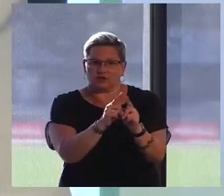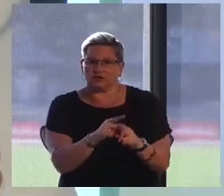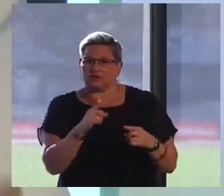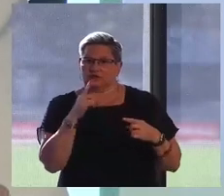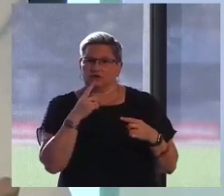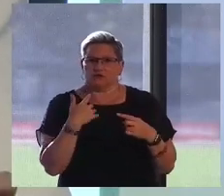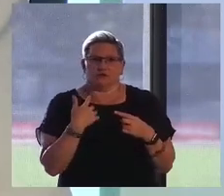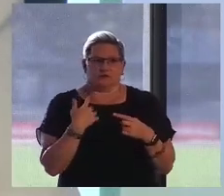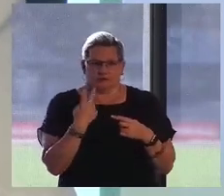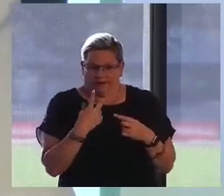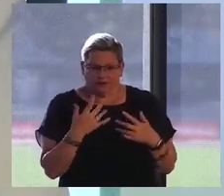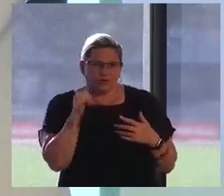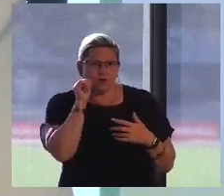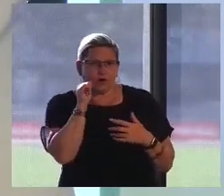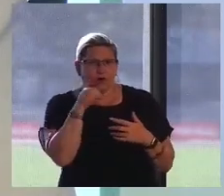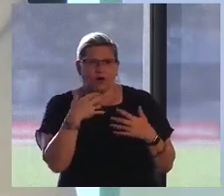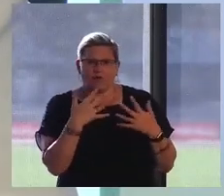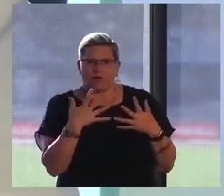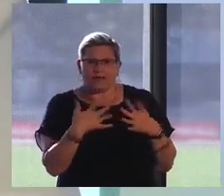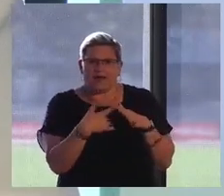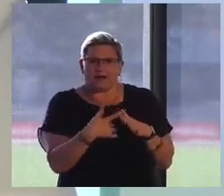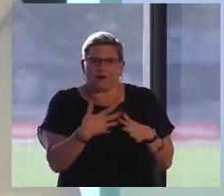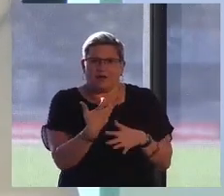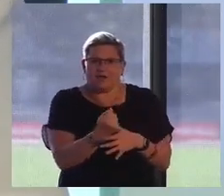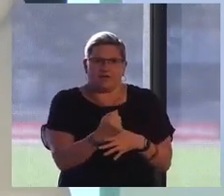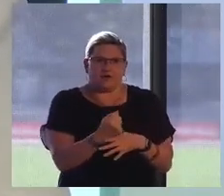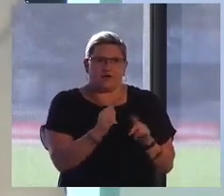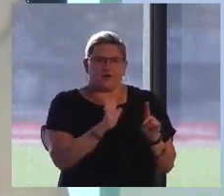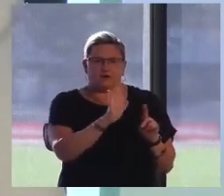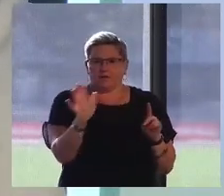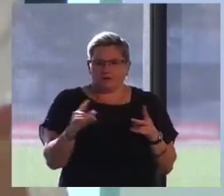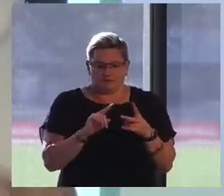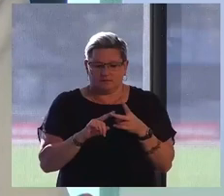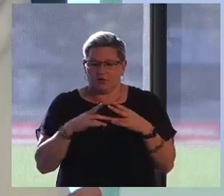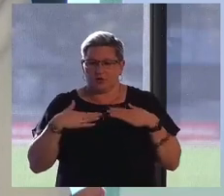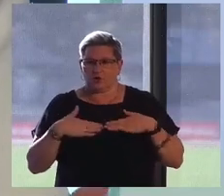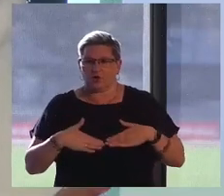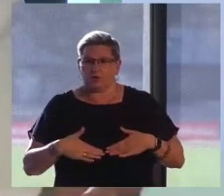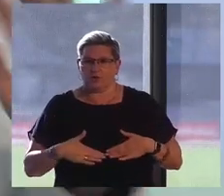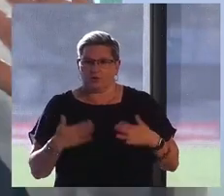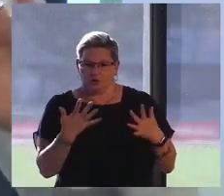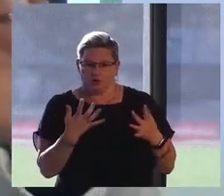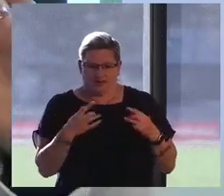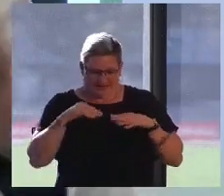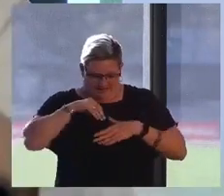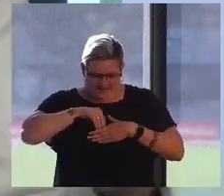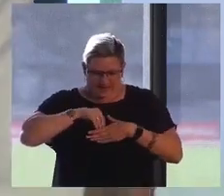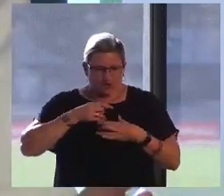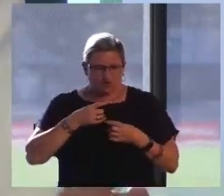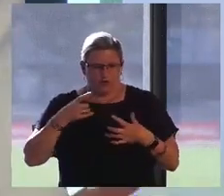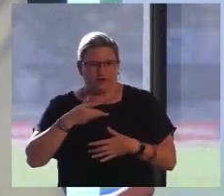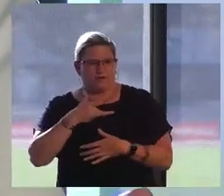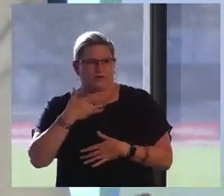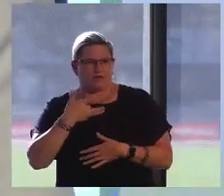those solutions already. I think the second thing is humans are actually wired for collaboration and empathy. You know, I think, are there